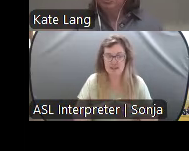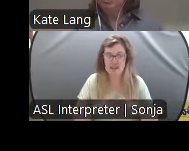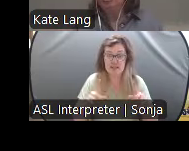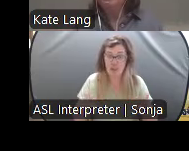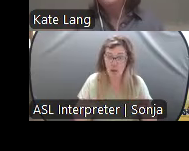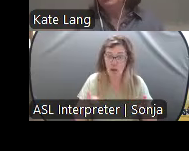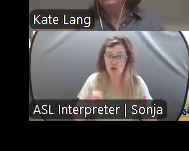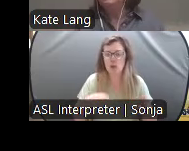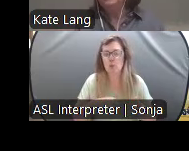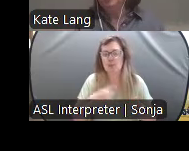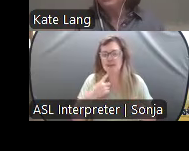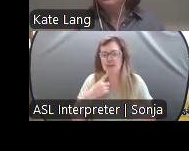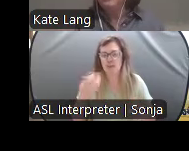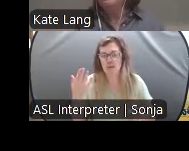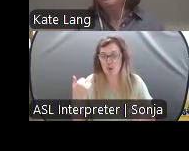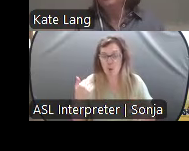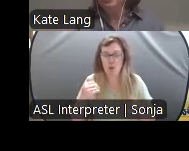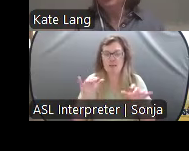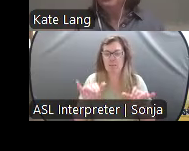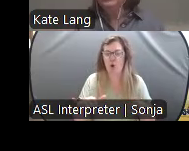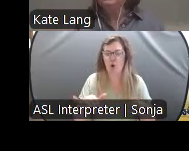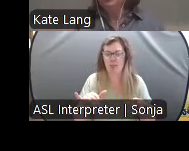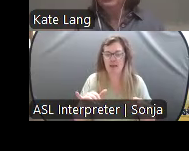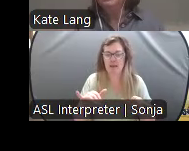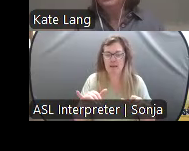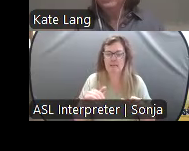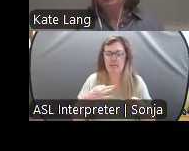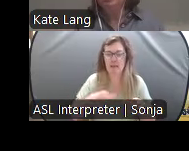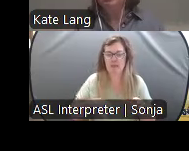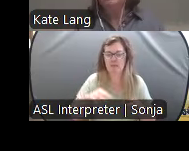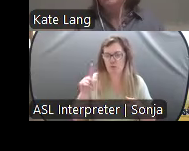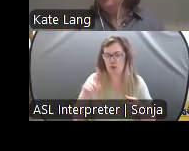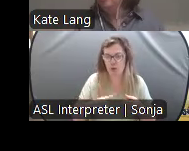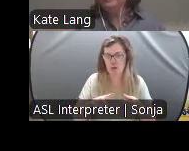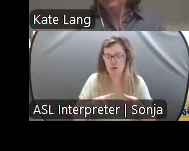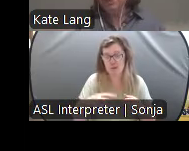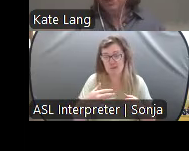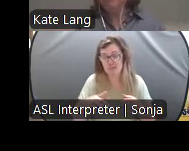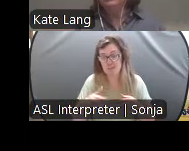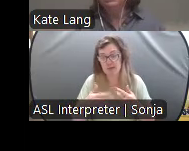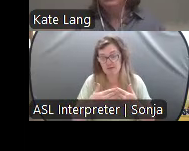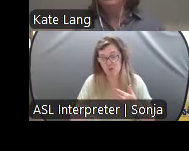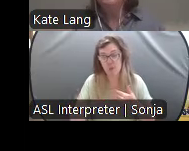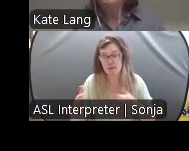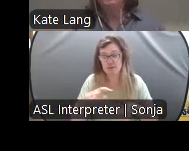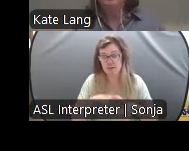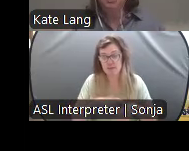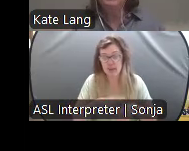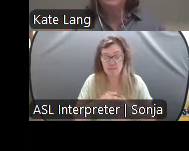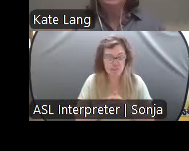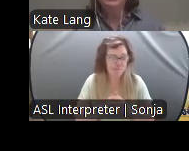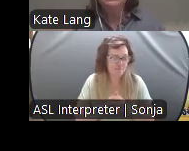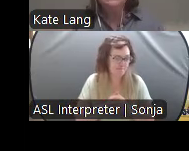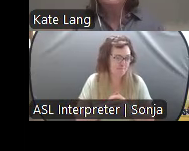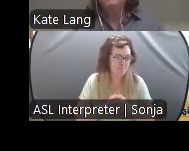discussed earlier, there is a permanent benefit reduction that can be quite substantial for the rest of the time you're receiving those